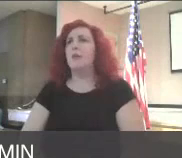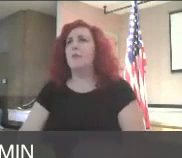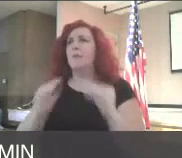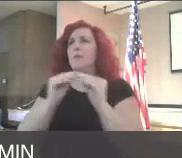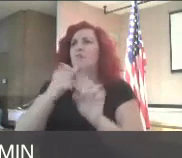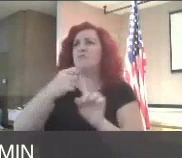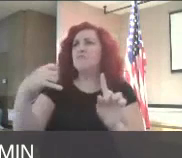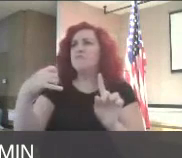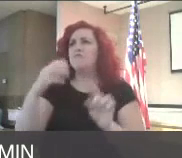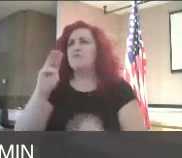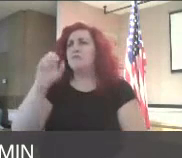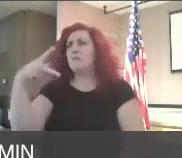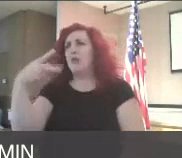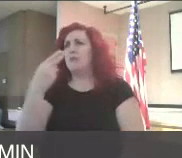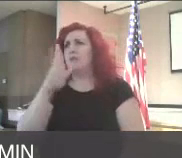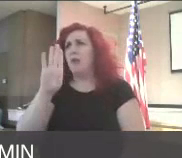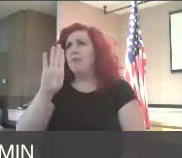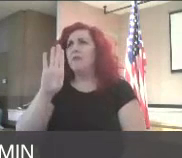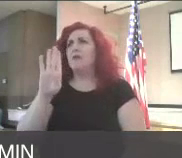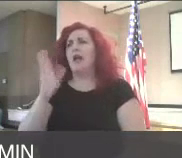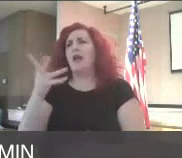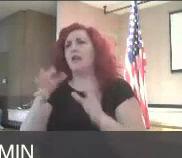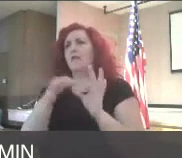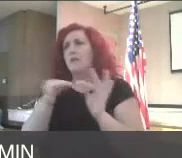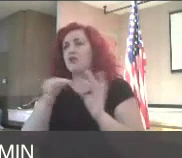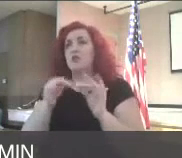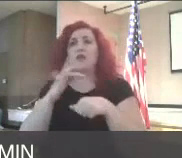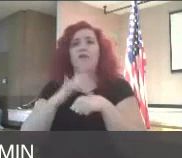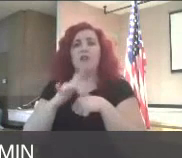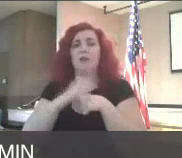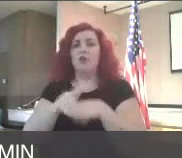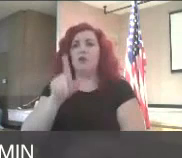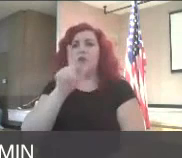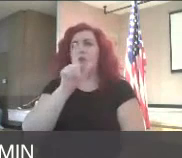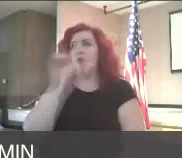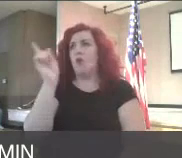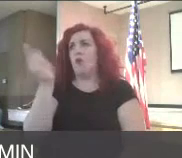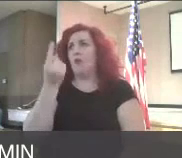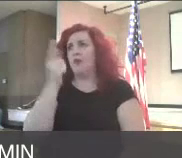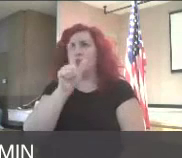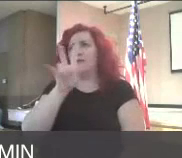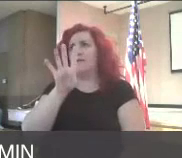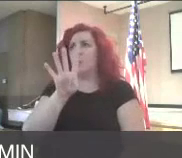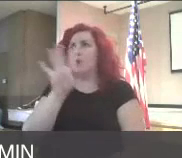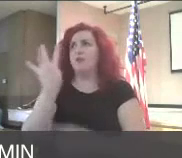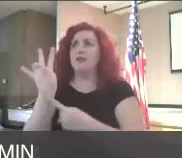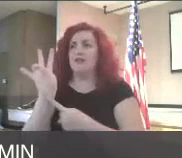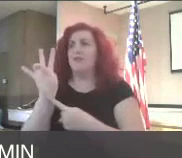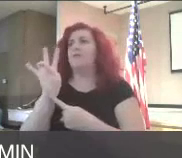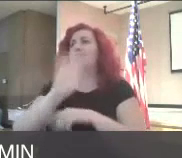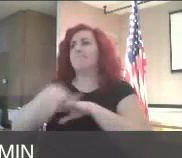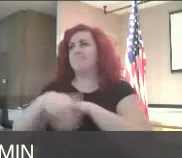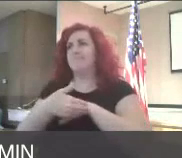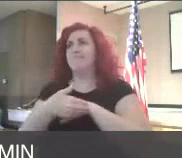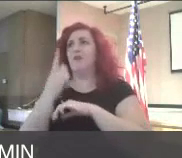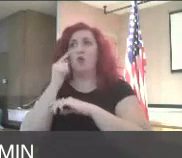So a little bit more about our mapping hub. I've sort of already mentioned it, but it is available 24/7 for you guys to